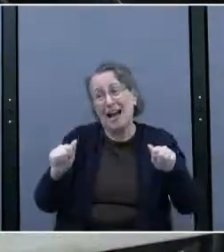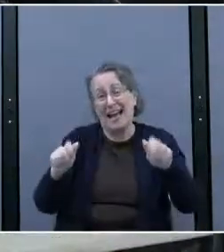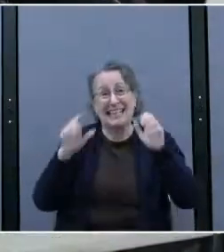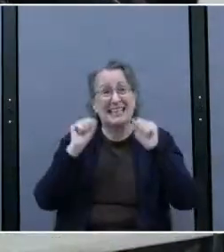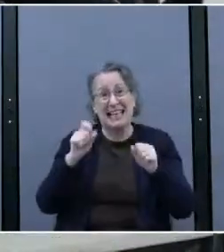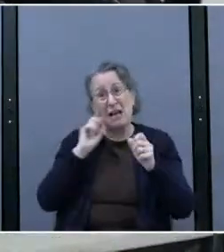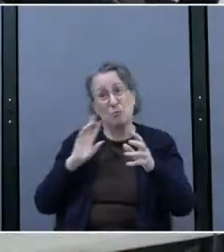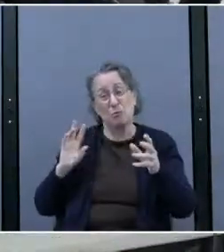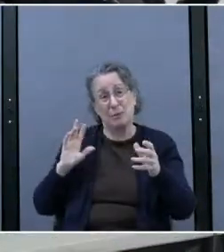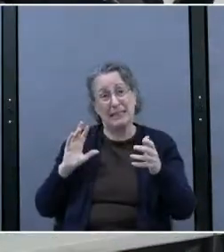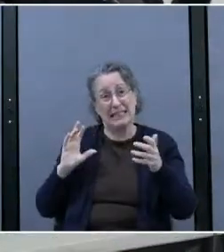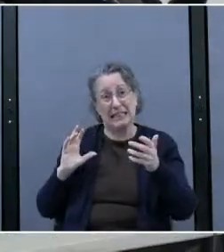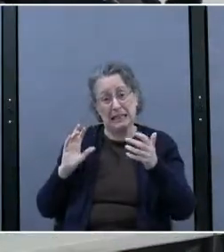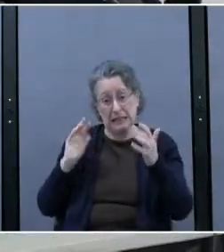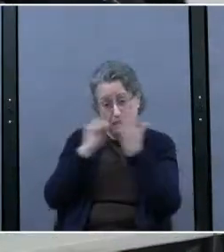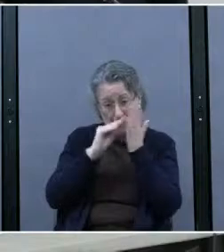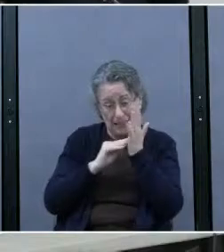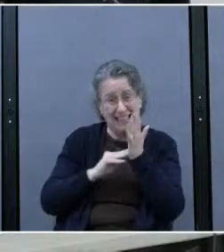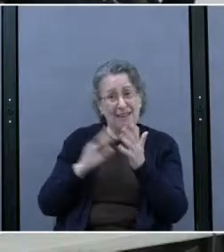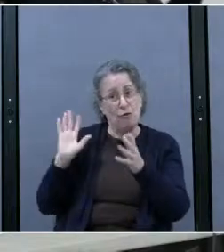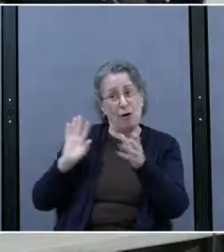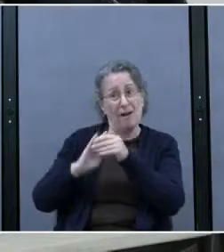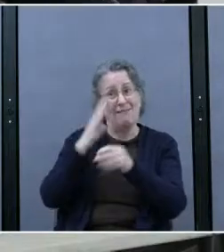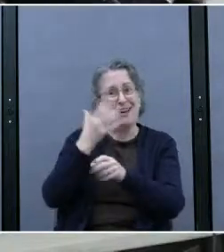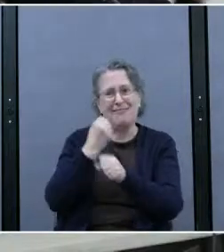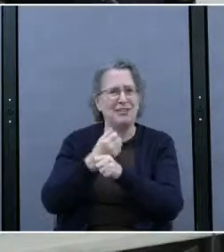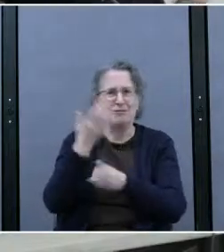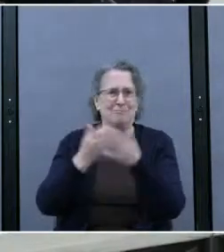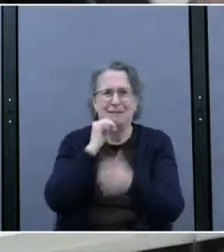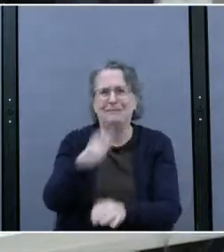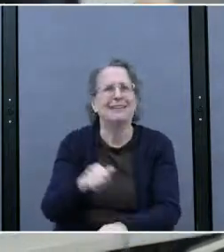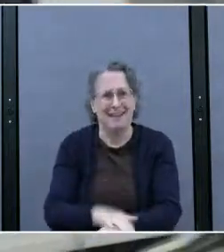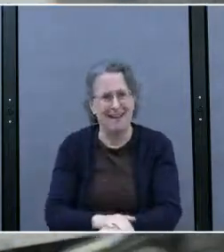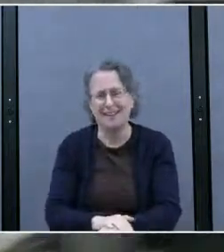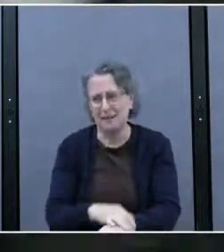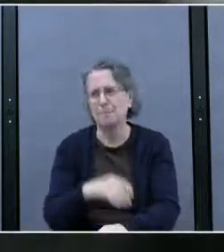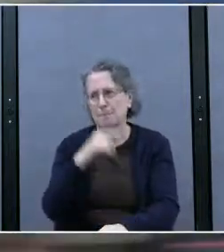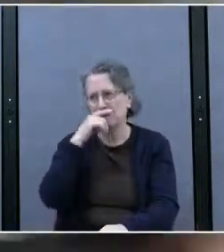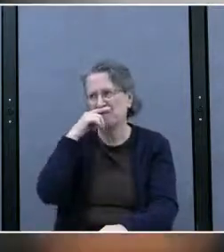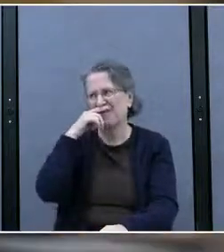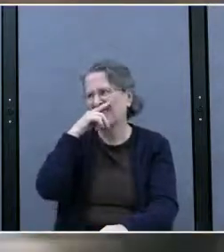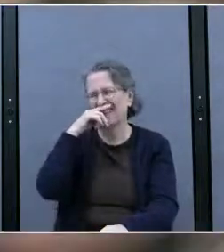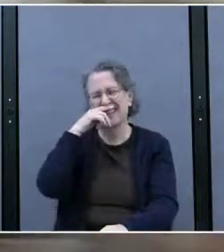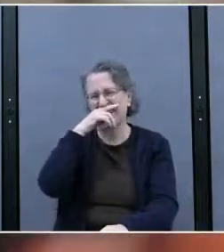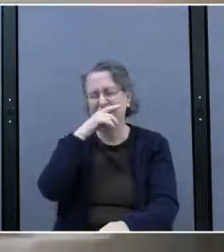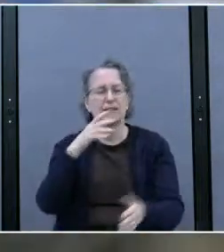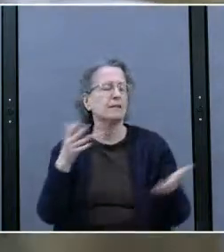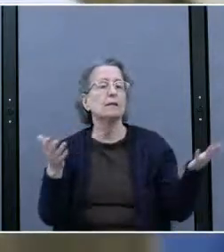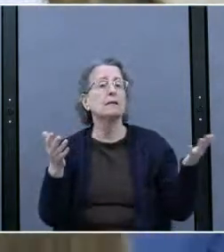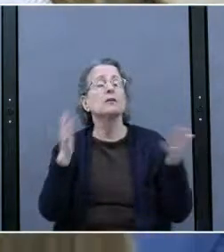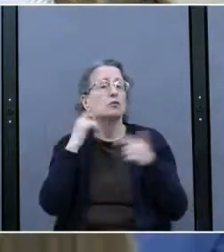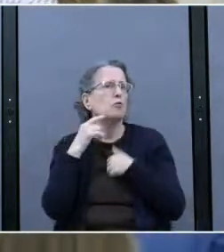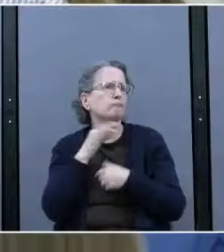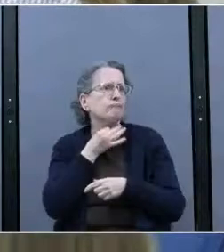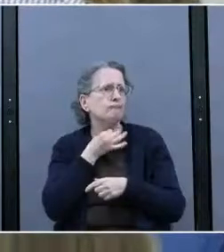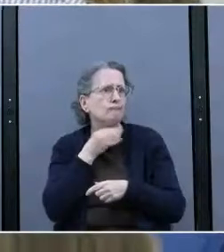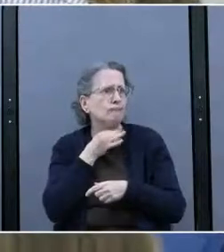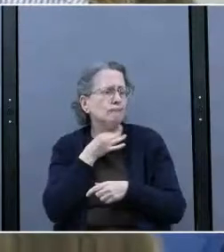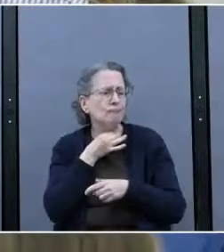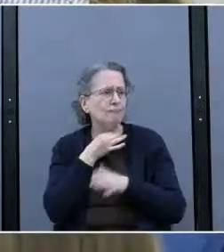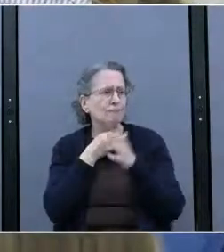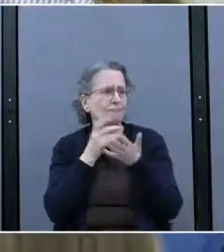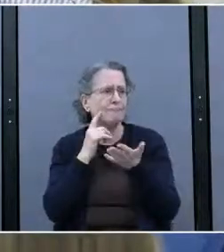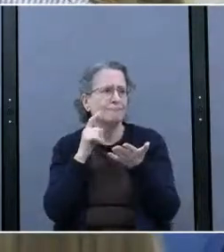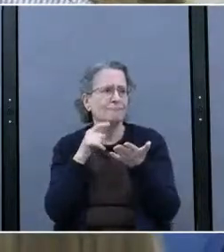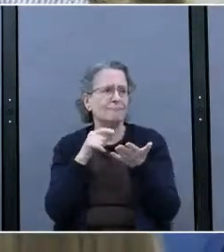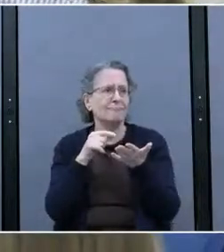past 5 years. Yeah, or it would take a long time. Or to at get least that. what the salary level